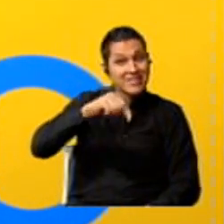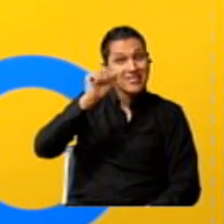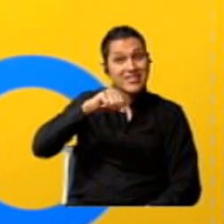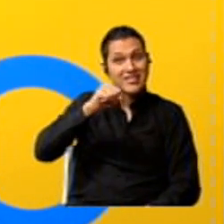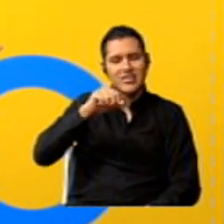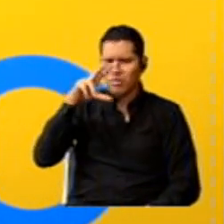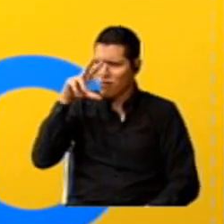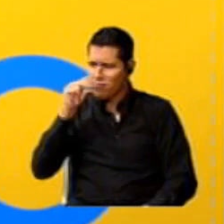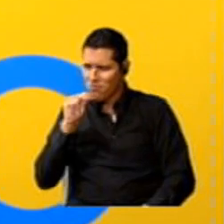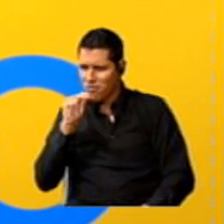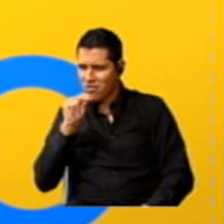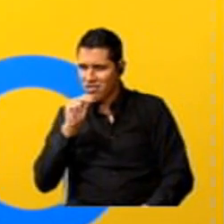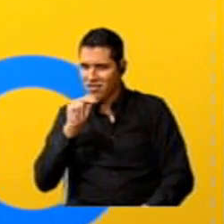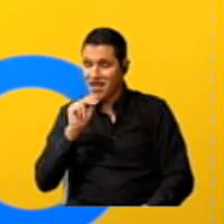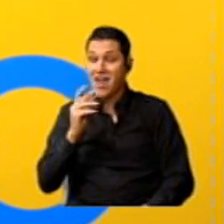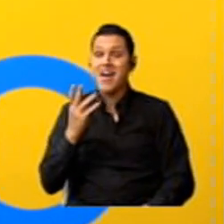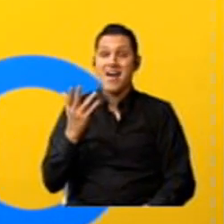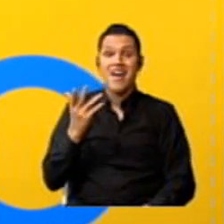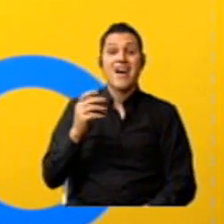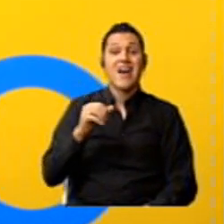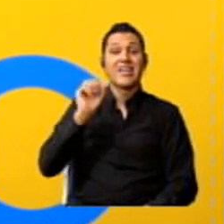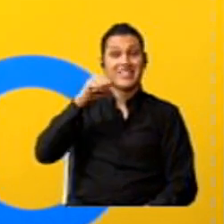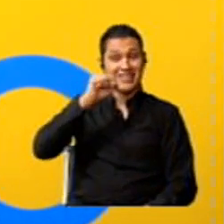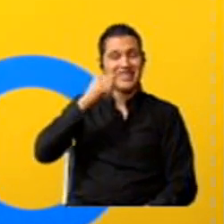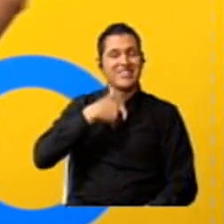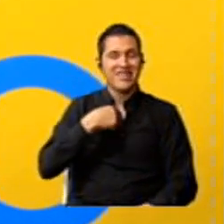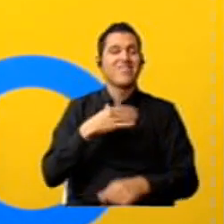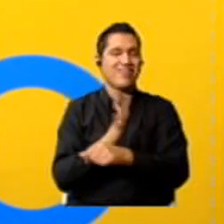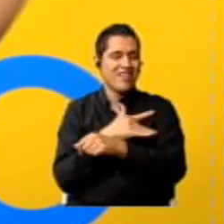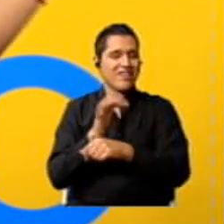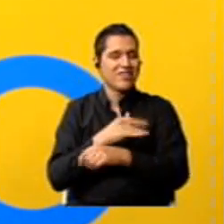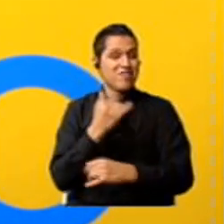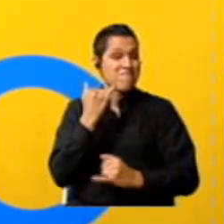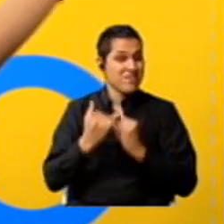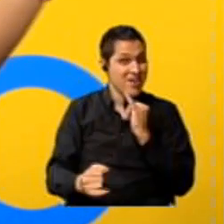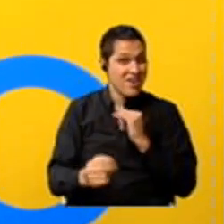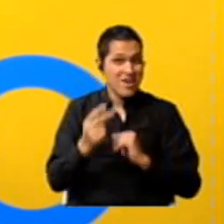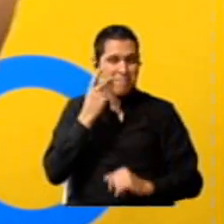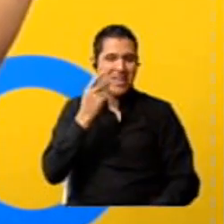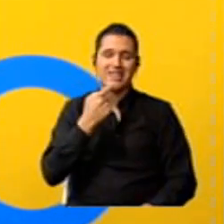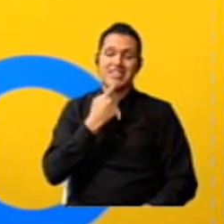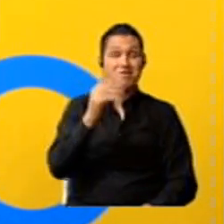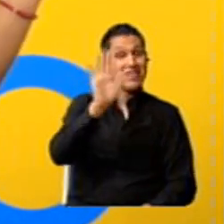no? We have a song. Let's say